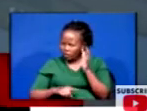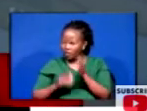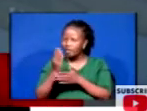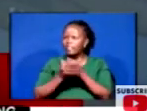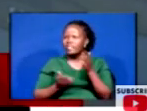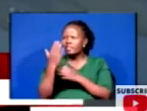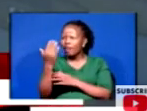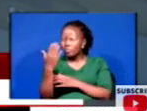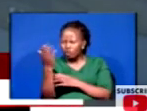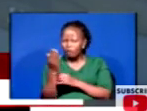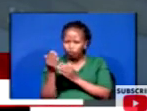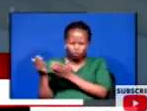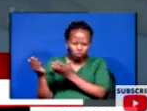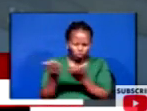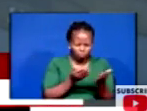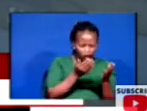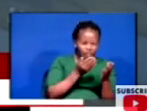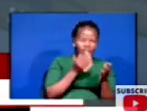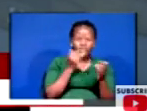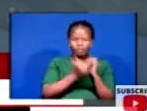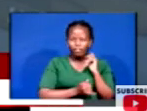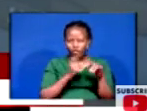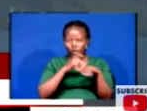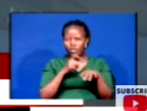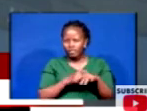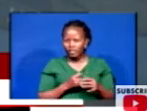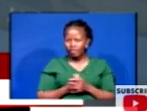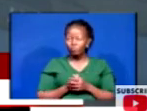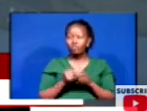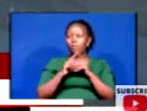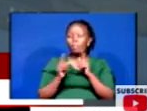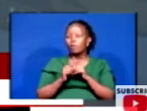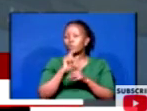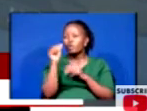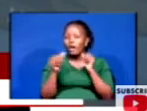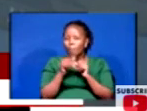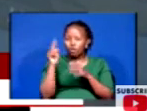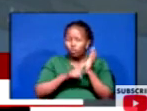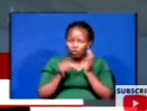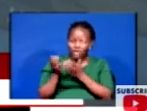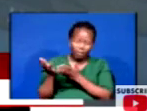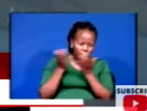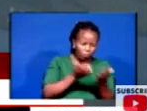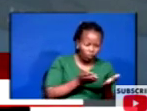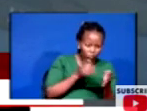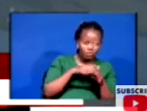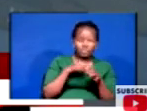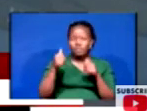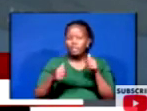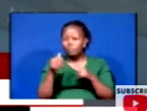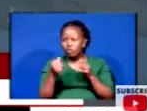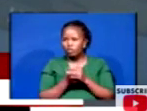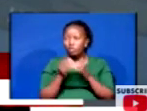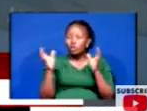being introduced out of time, because that court has very strict timelines on what can be produced and at what time. Mm. So they wanted to produce some document that